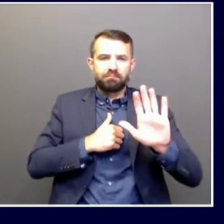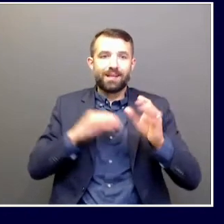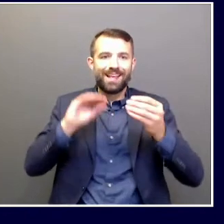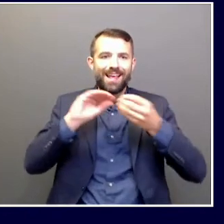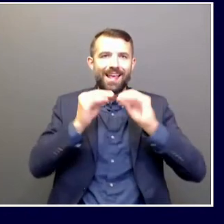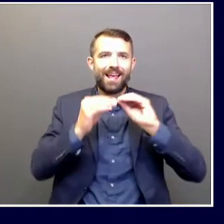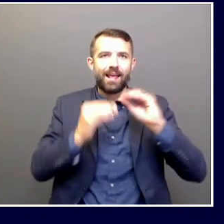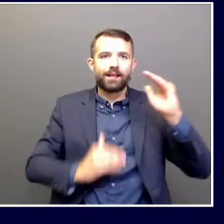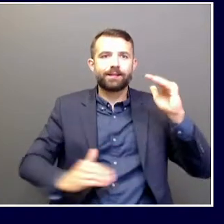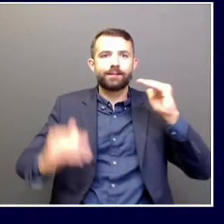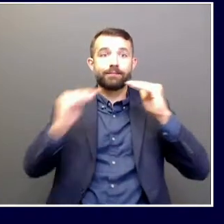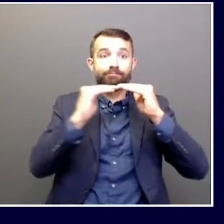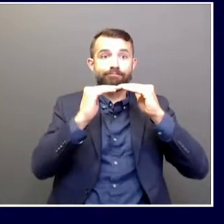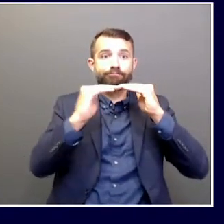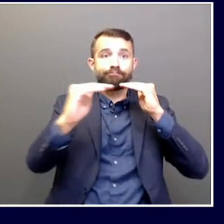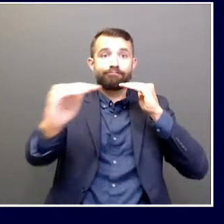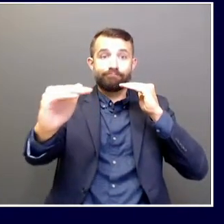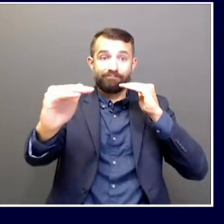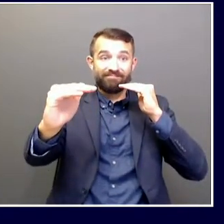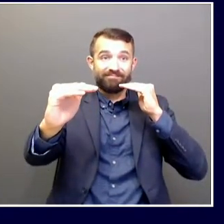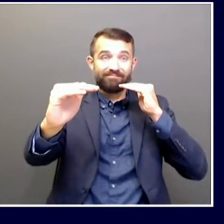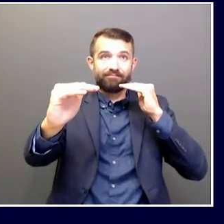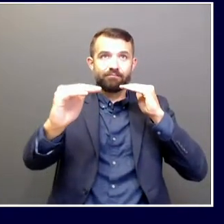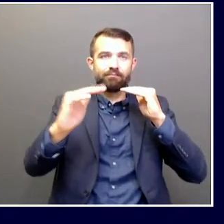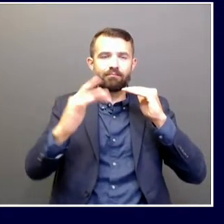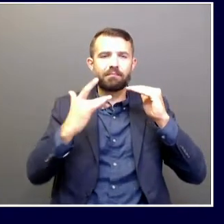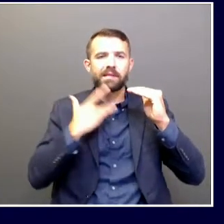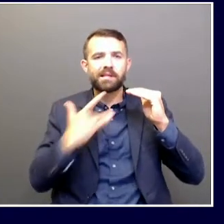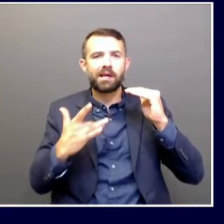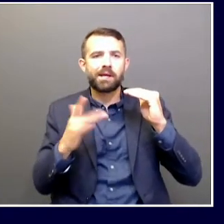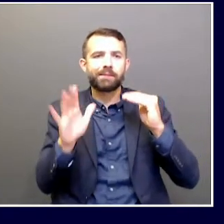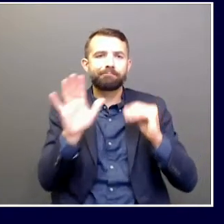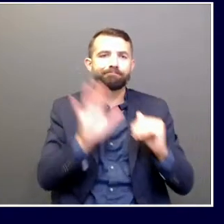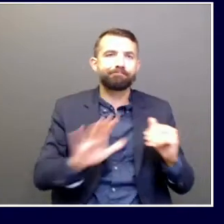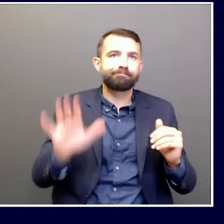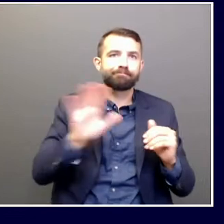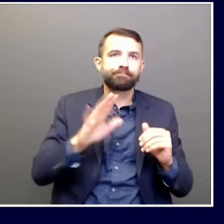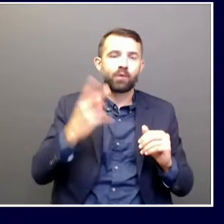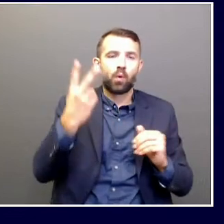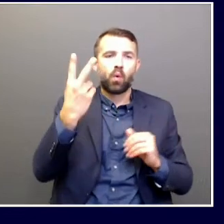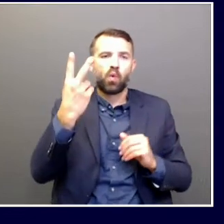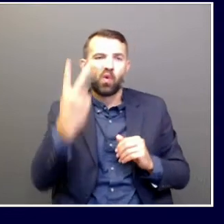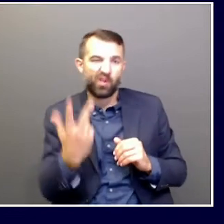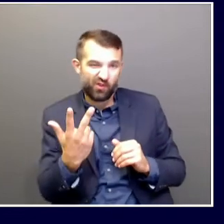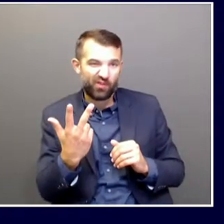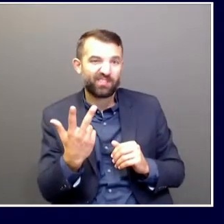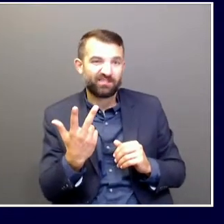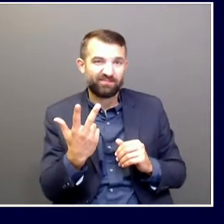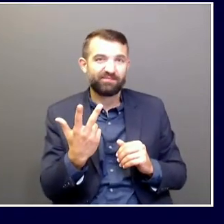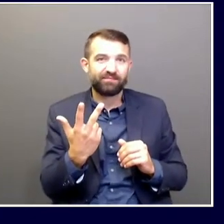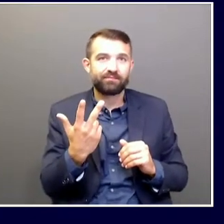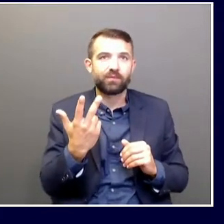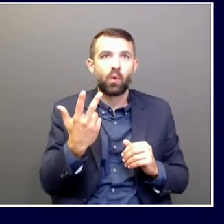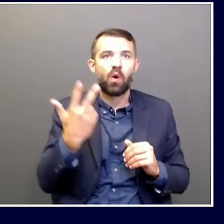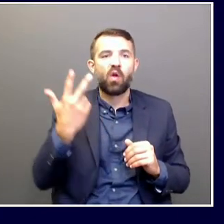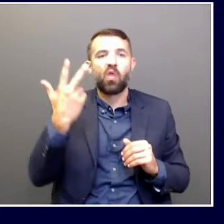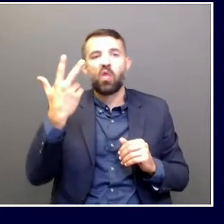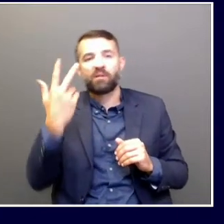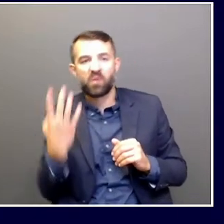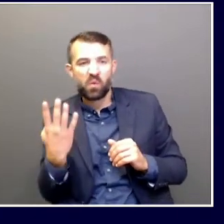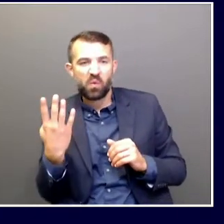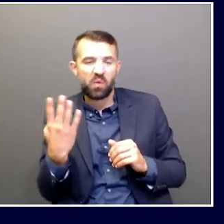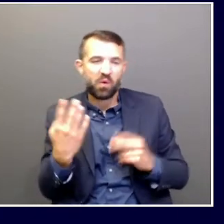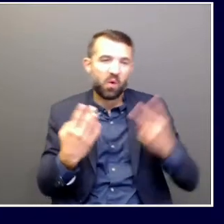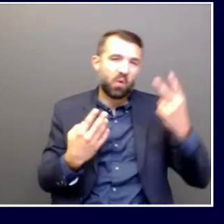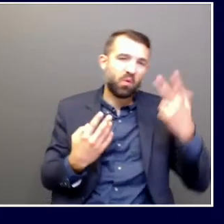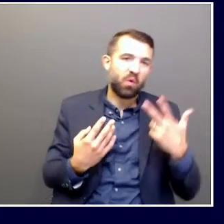anywhere from 2/3 to 3/4 of people in Maine hospitals who are not fully vaccinated at any one time. And again, it varies